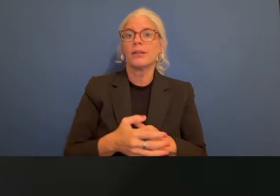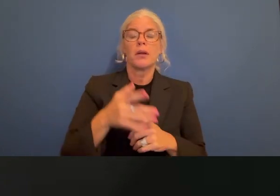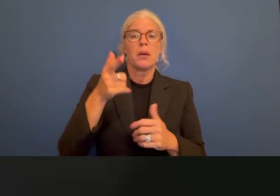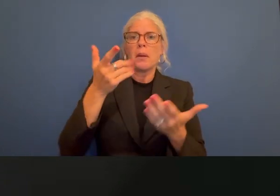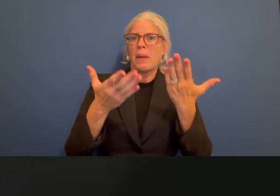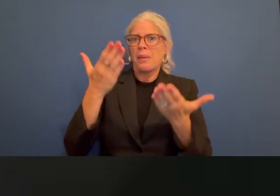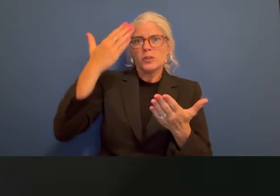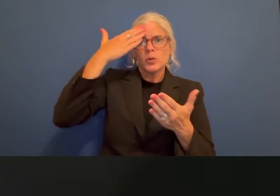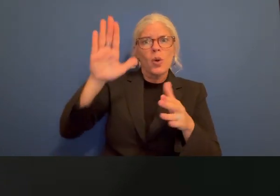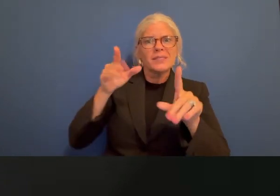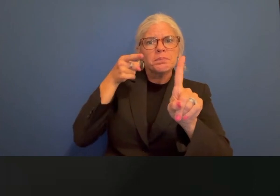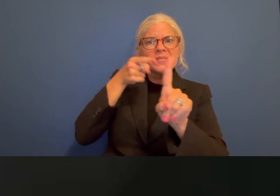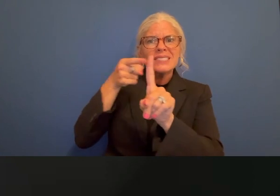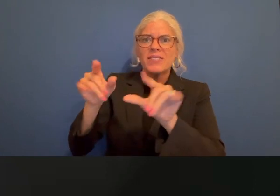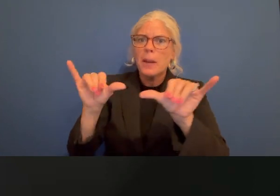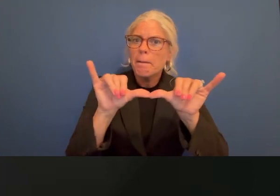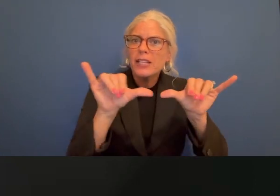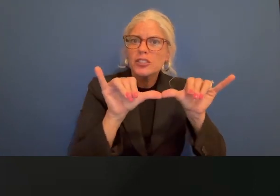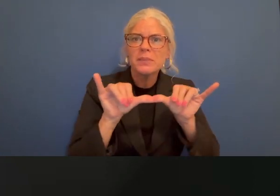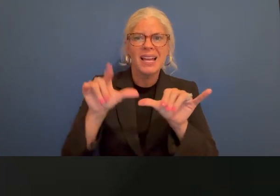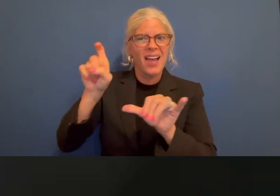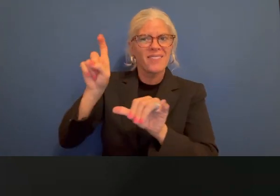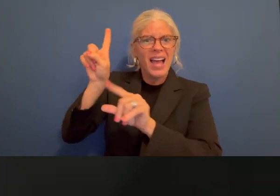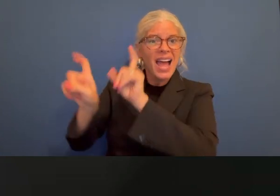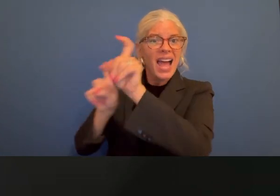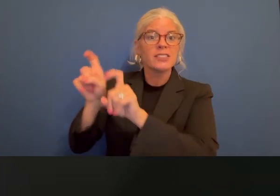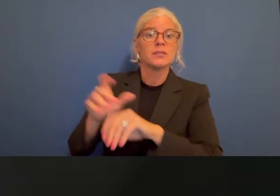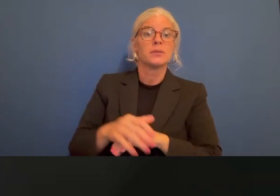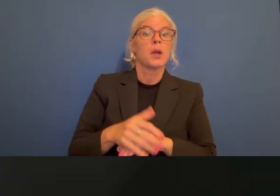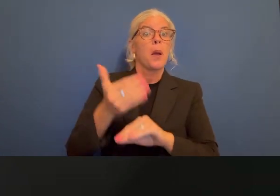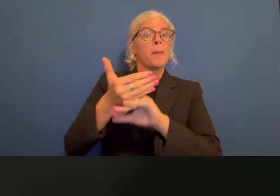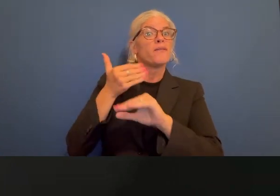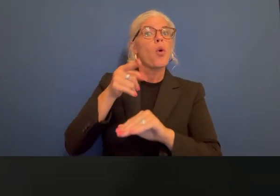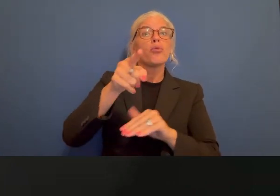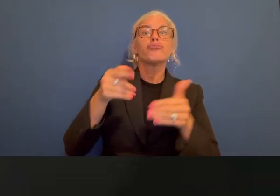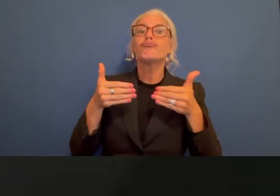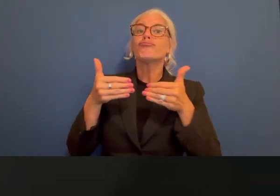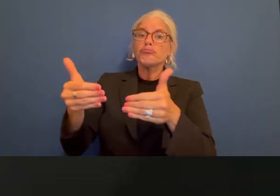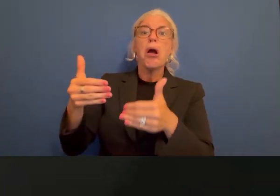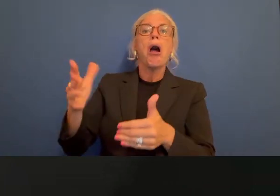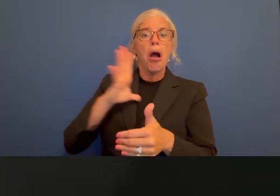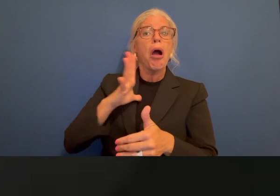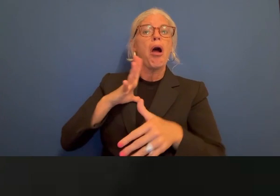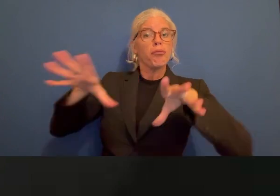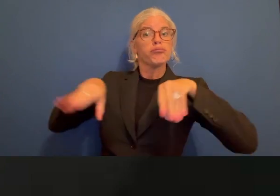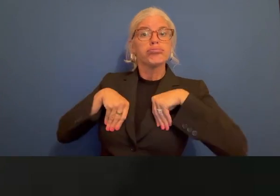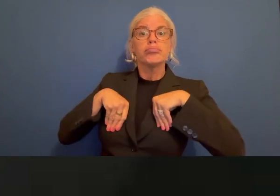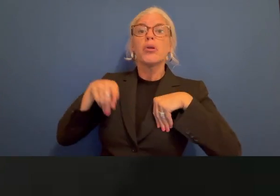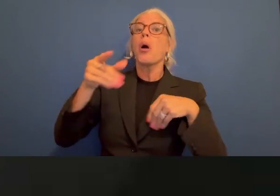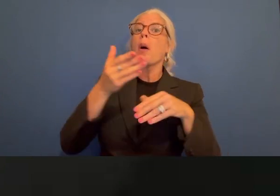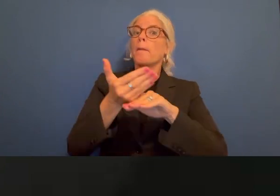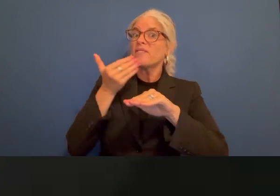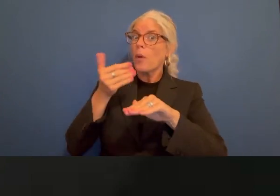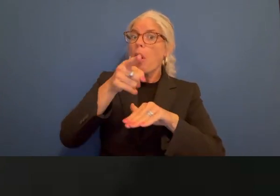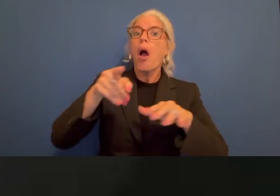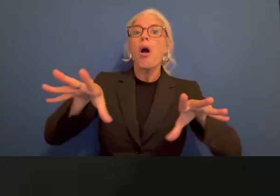you know the specific measurements before you commit to moving into an apartment, before